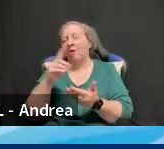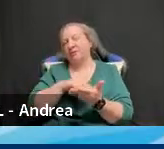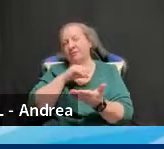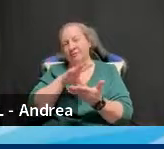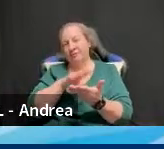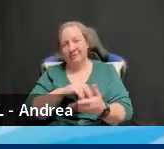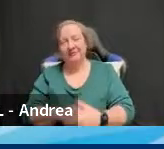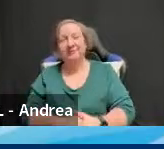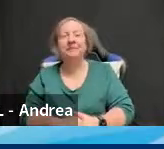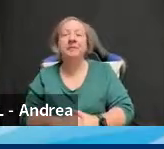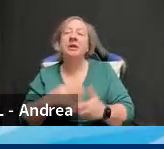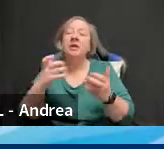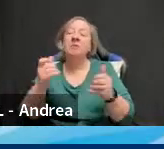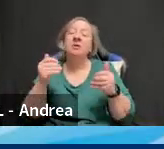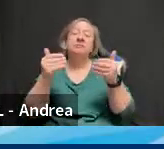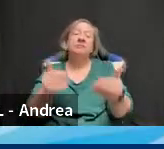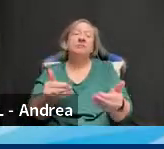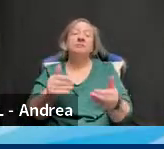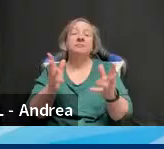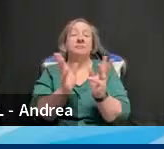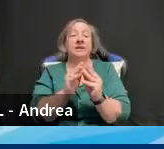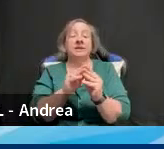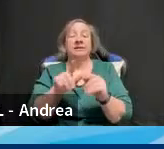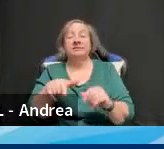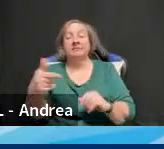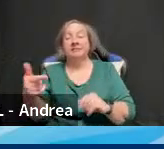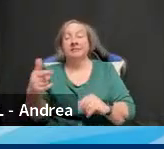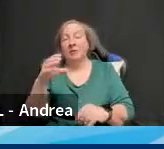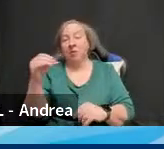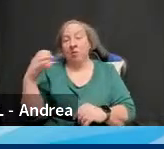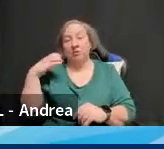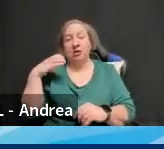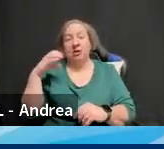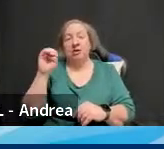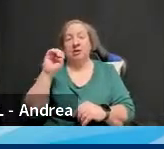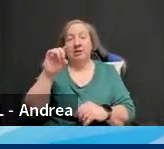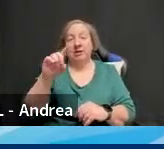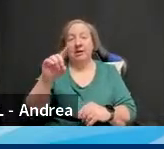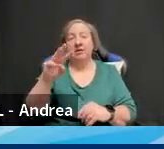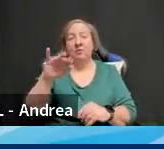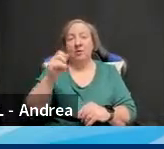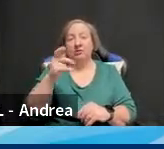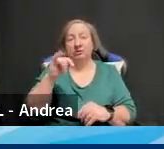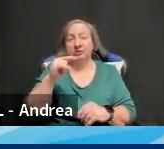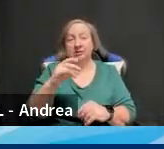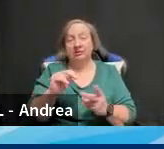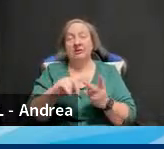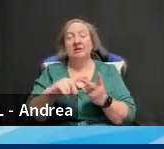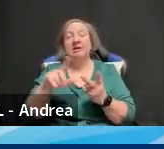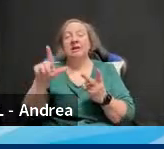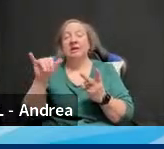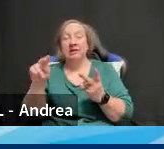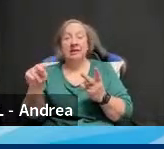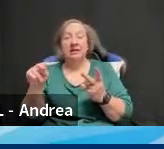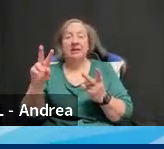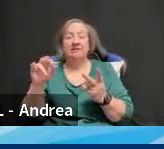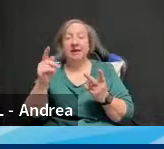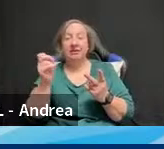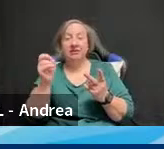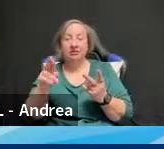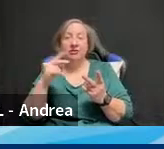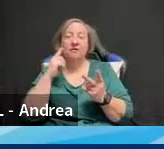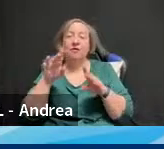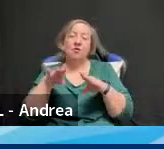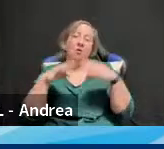I'd like to go ahead and turn the meeting over to our co-chairs, Ed Washington and Lynn Valenter, for an open